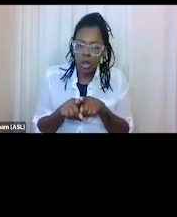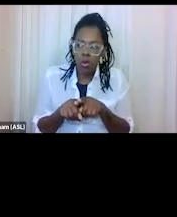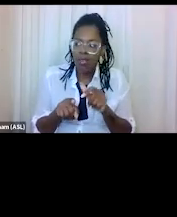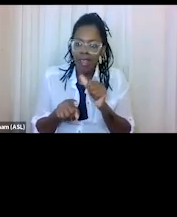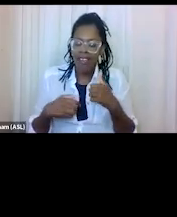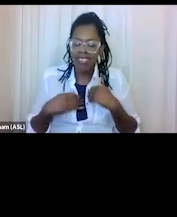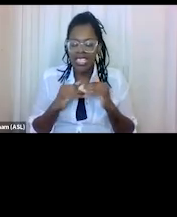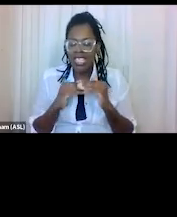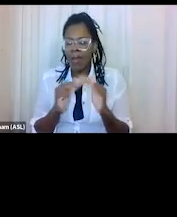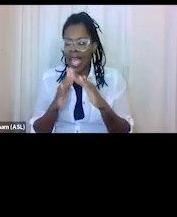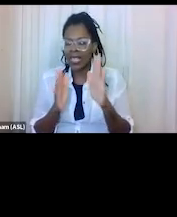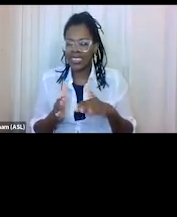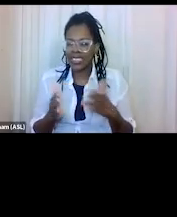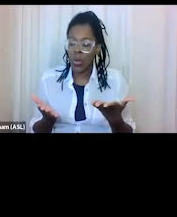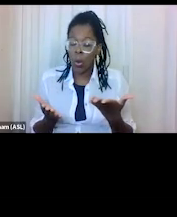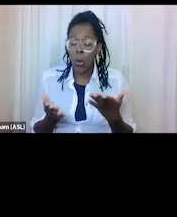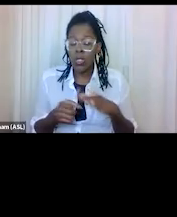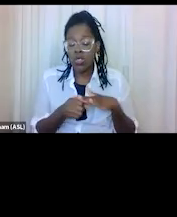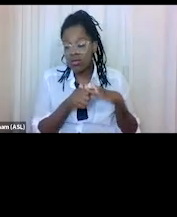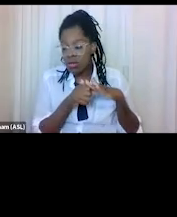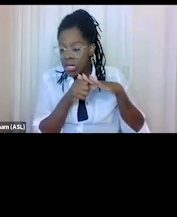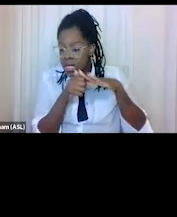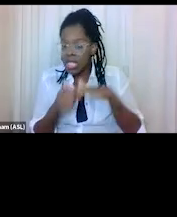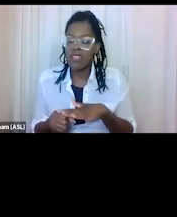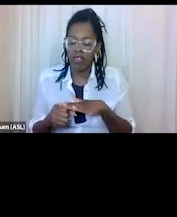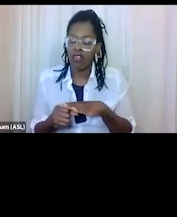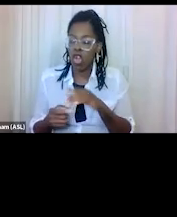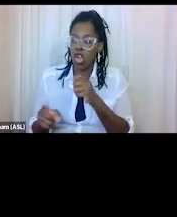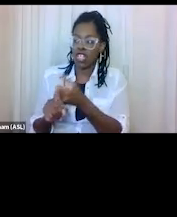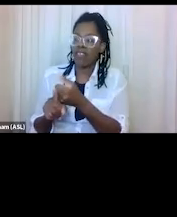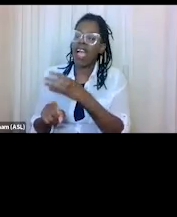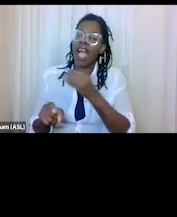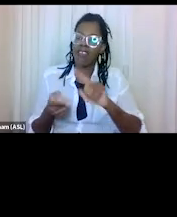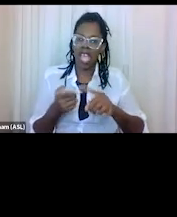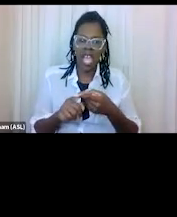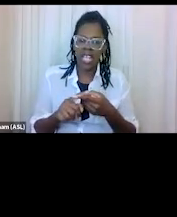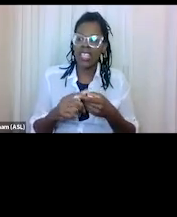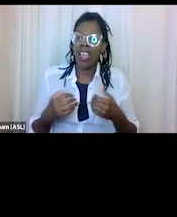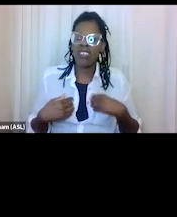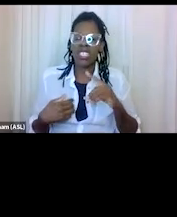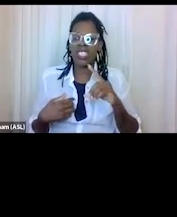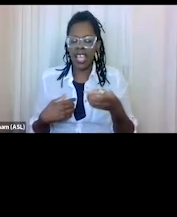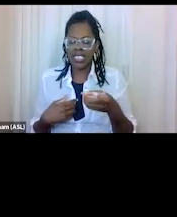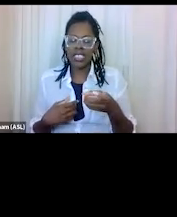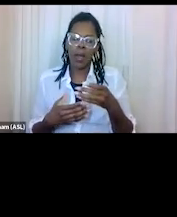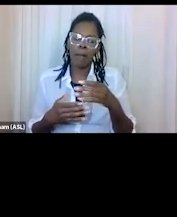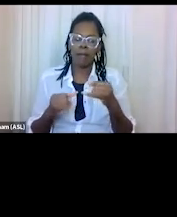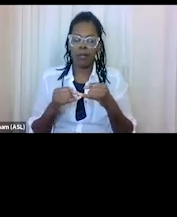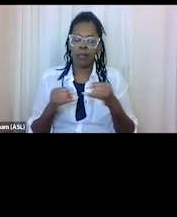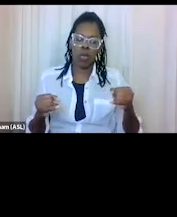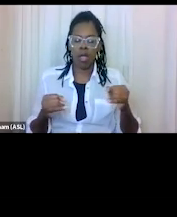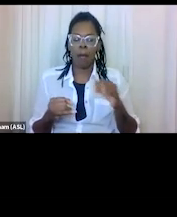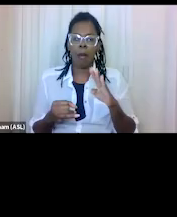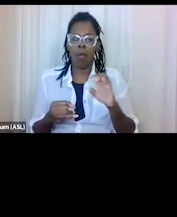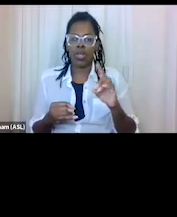those relationships. She has a diagnosis of major depressive disorder and borderline personality disorder,